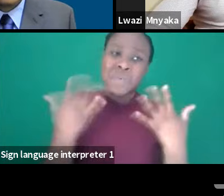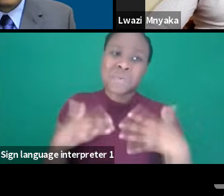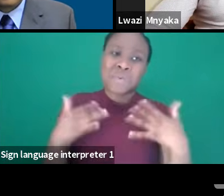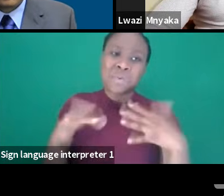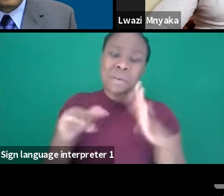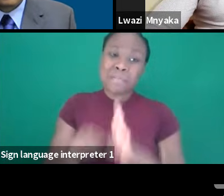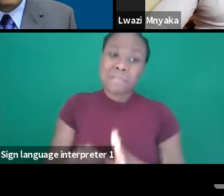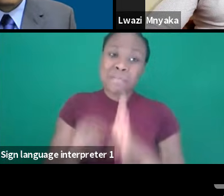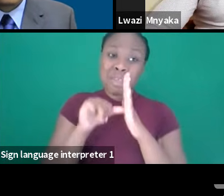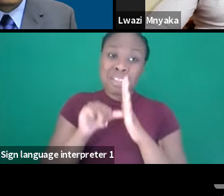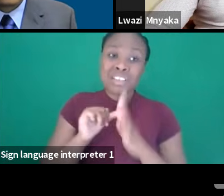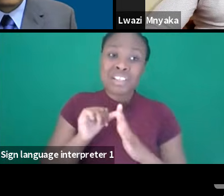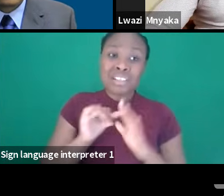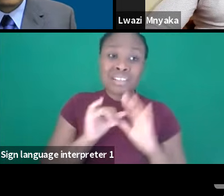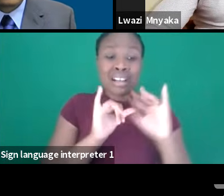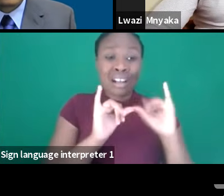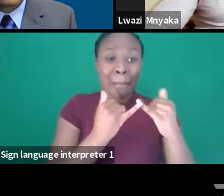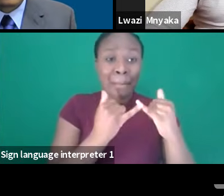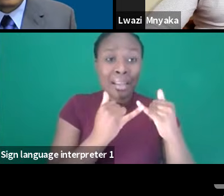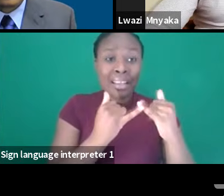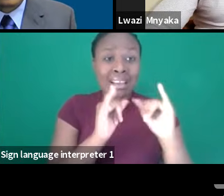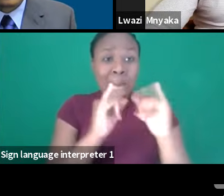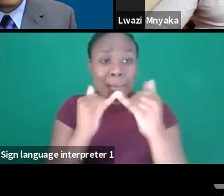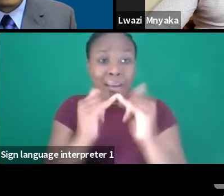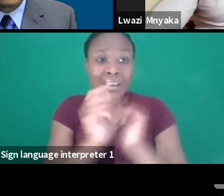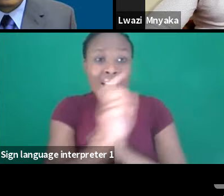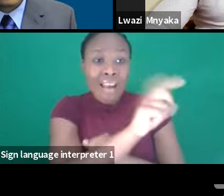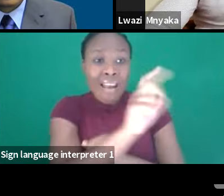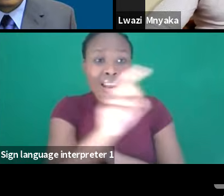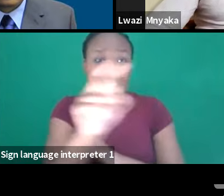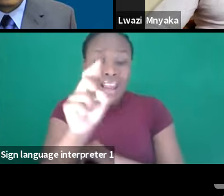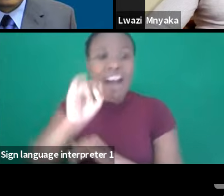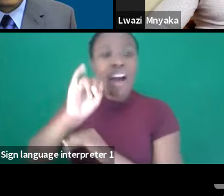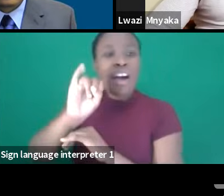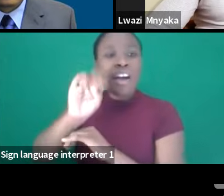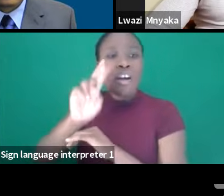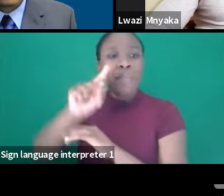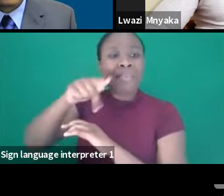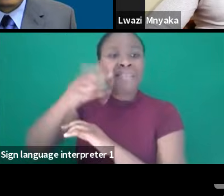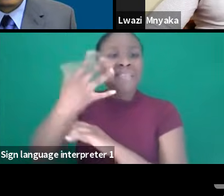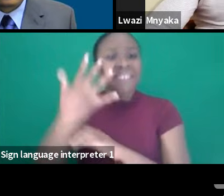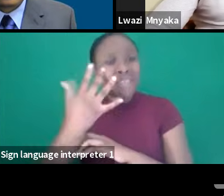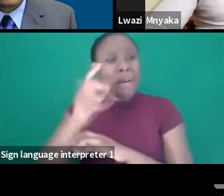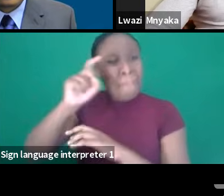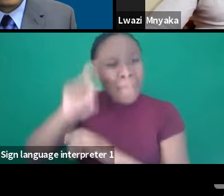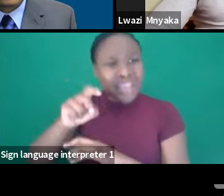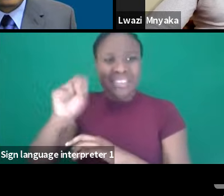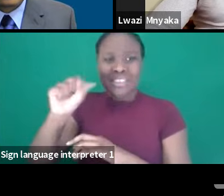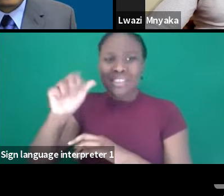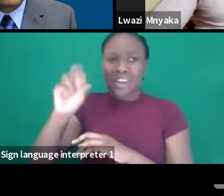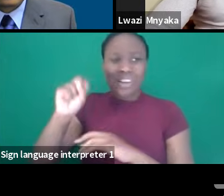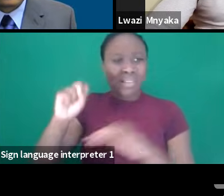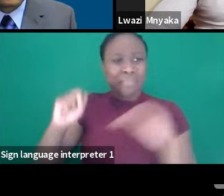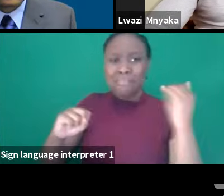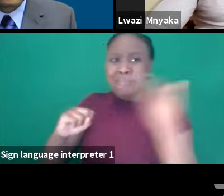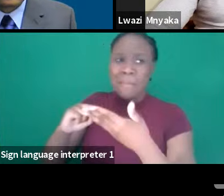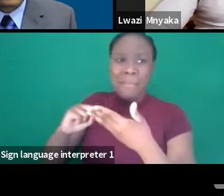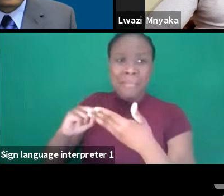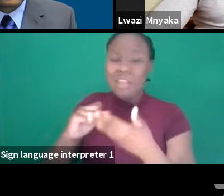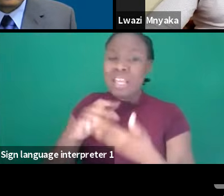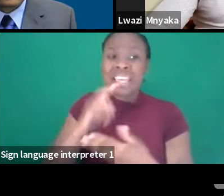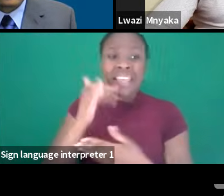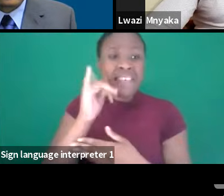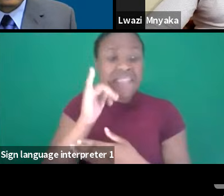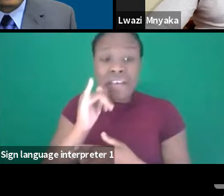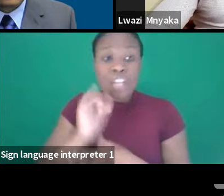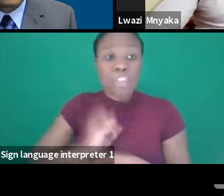for employers to submit their records to us so that the records can be kept safe for any time the taxpayer is requesting